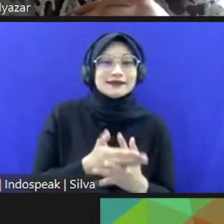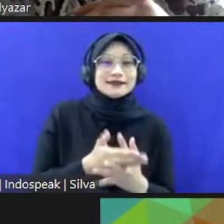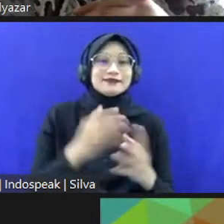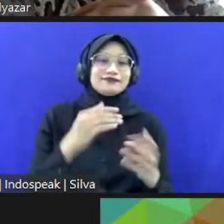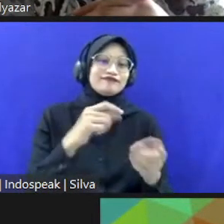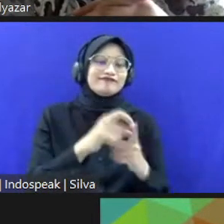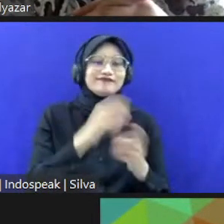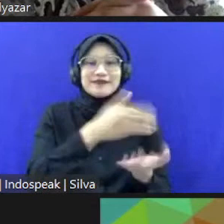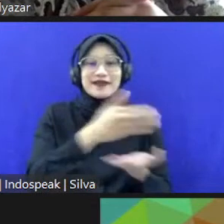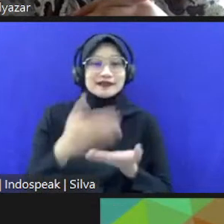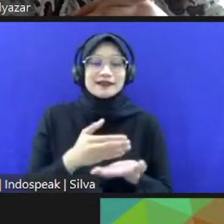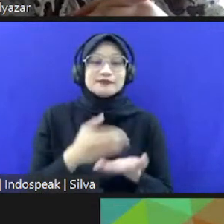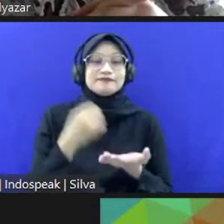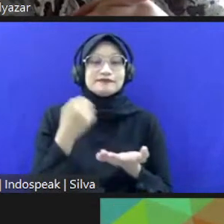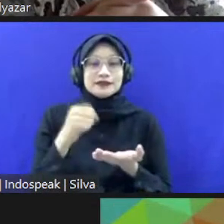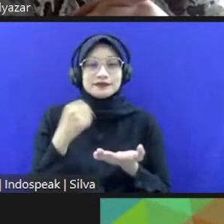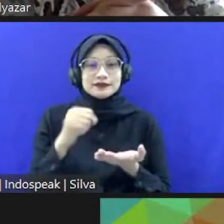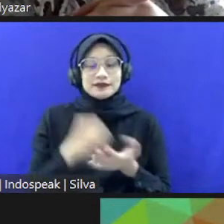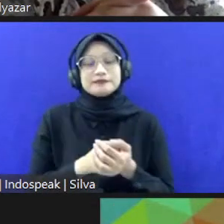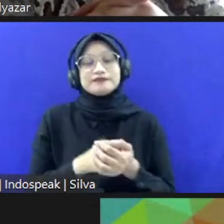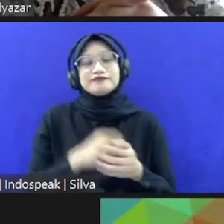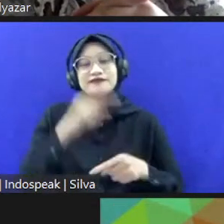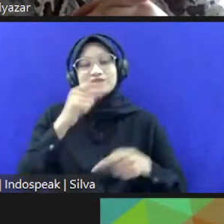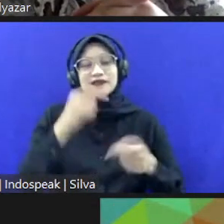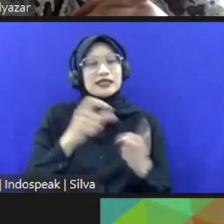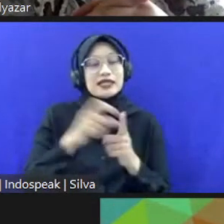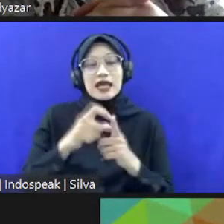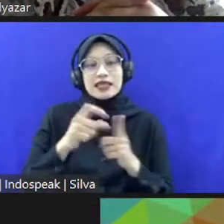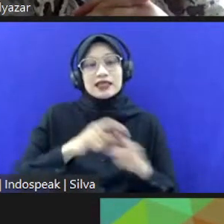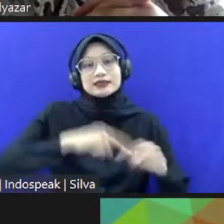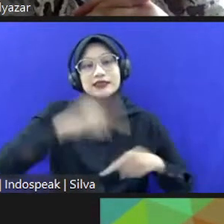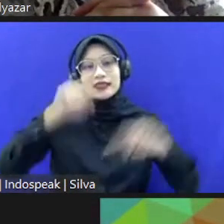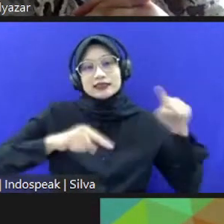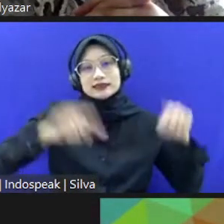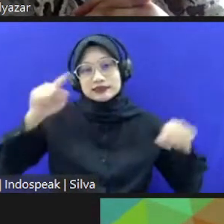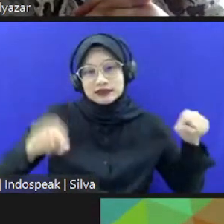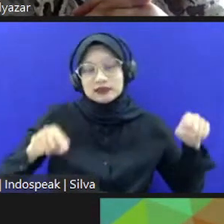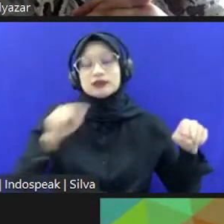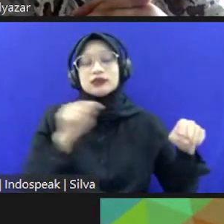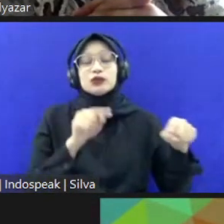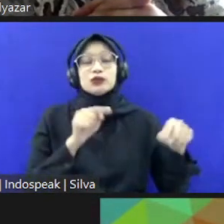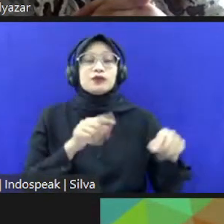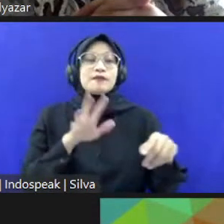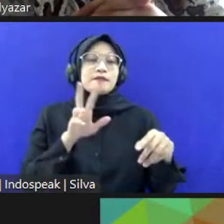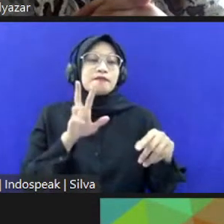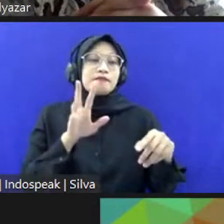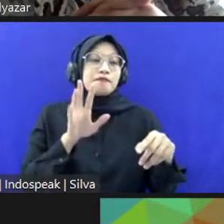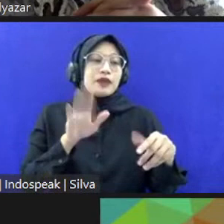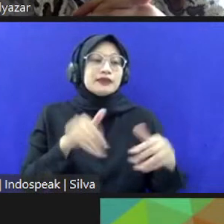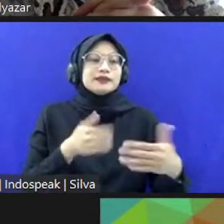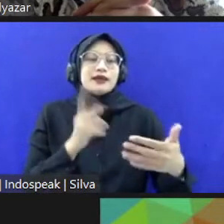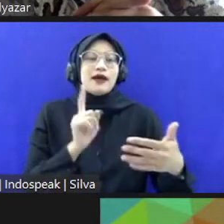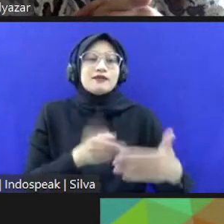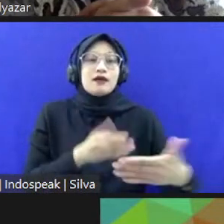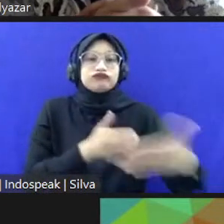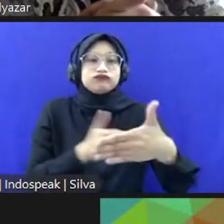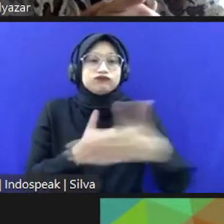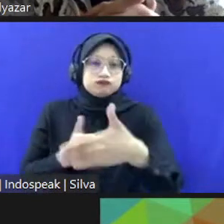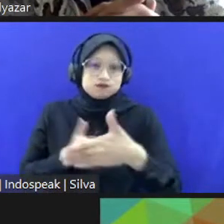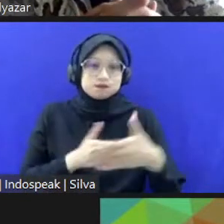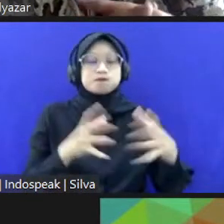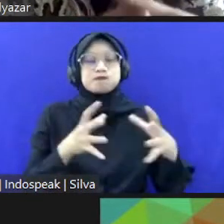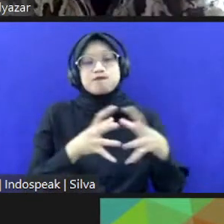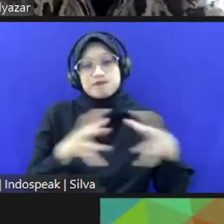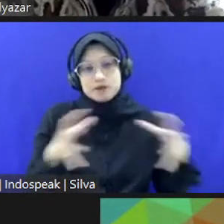about statistical data, is I think we are facing a very big challenge